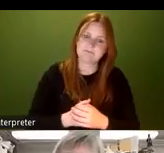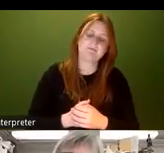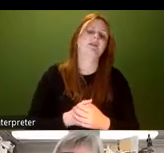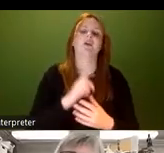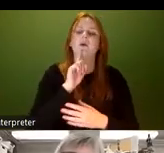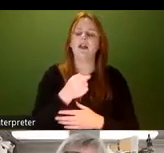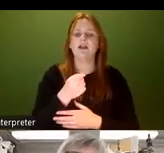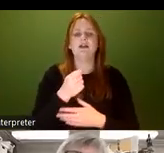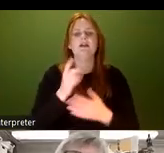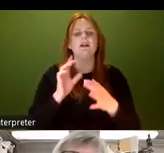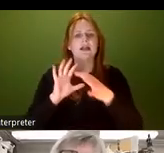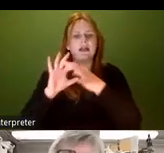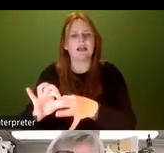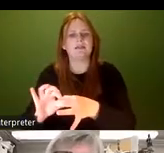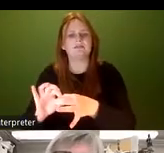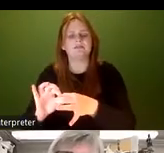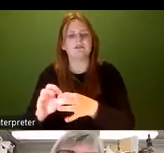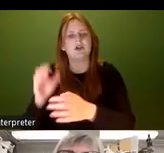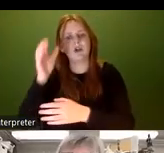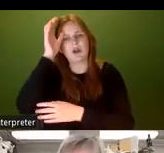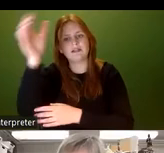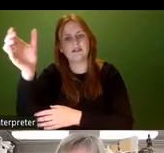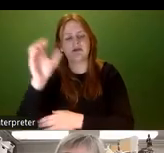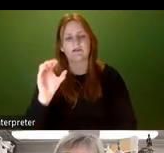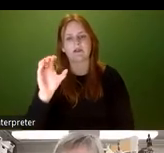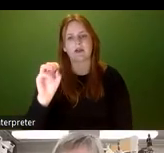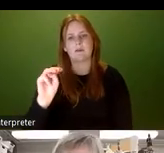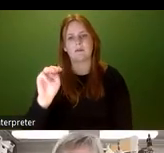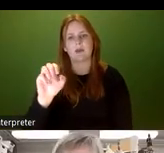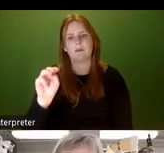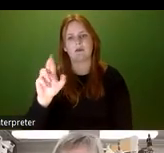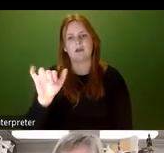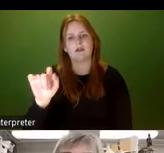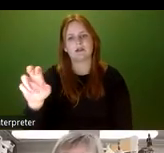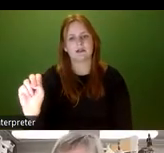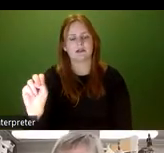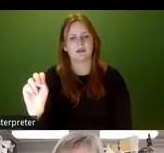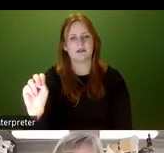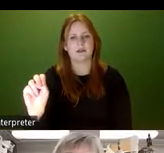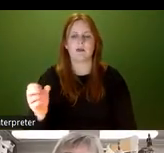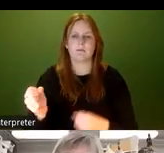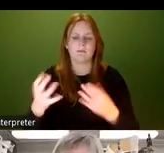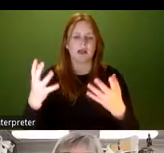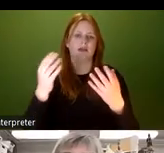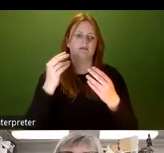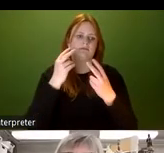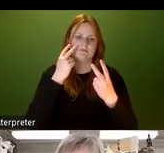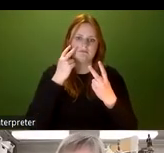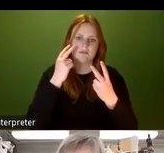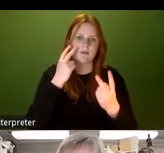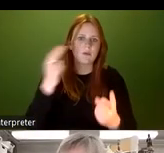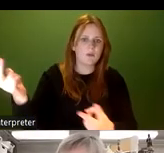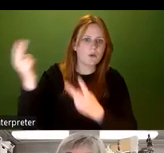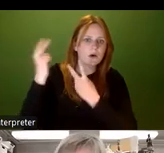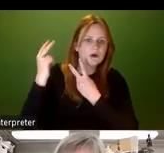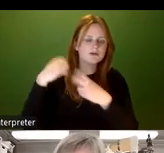the whole concept of commemoration. And of course, a lot of memorials are made of bronze. This is